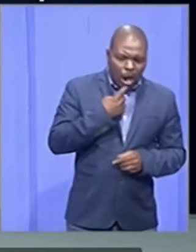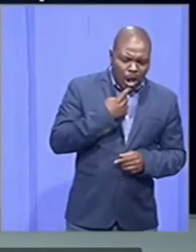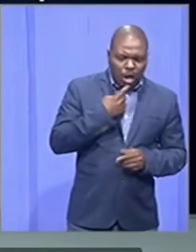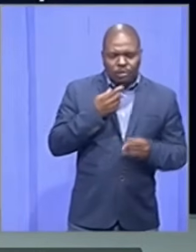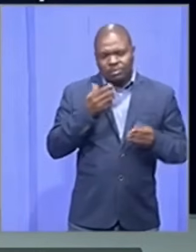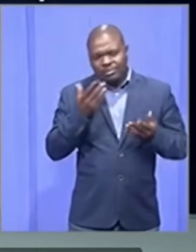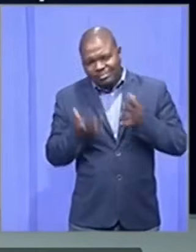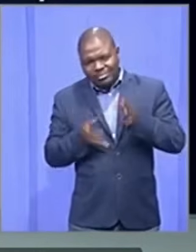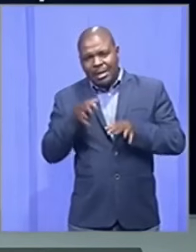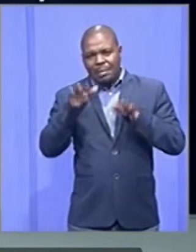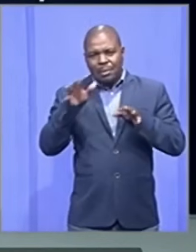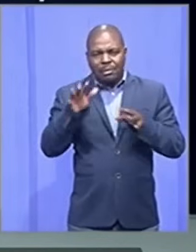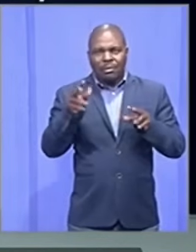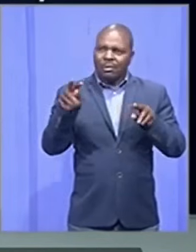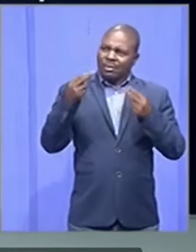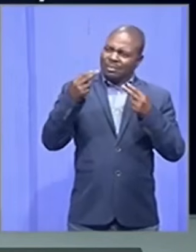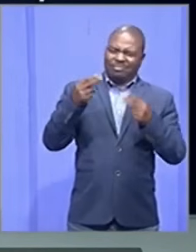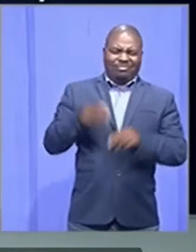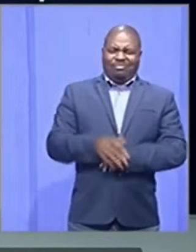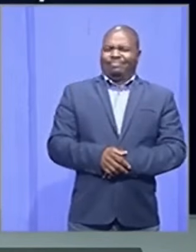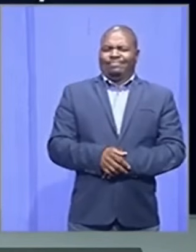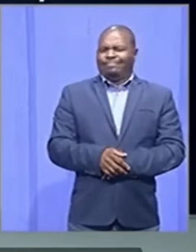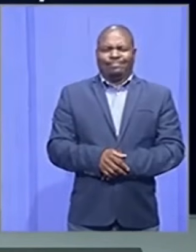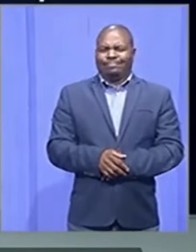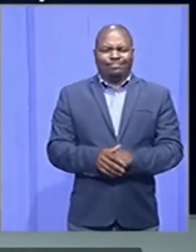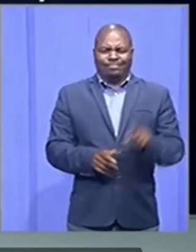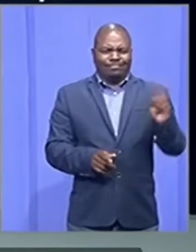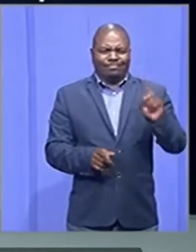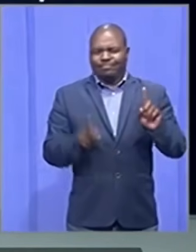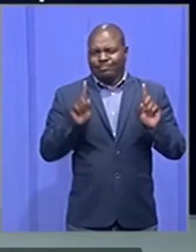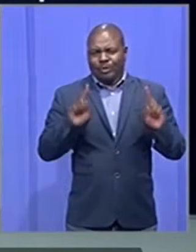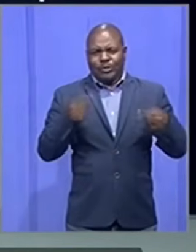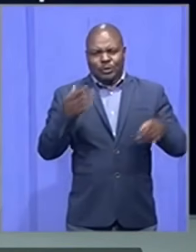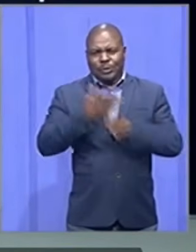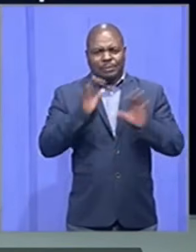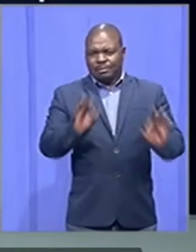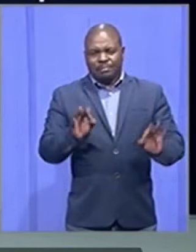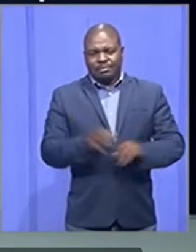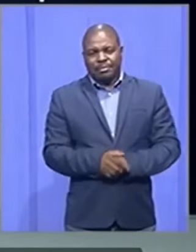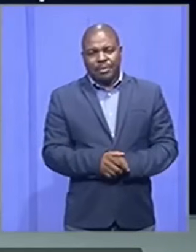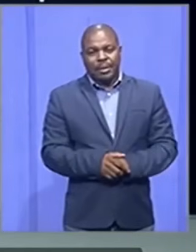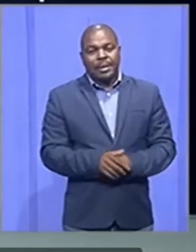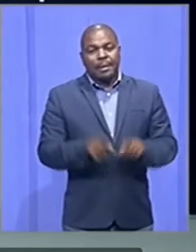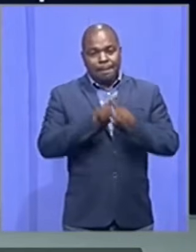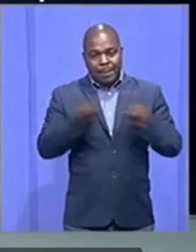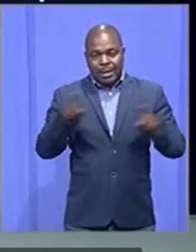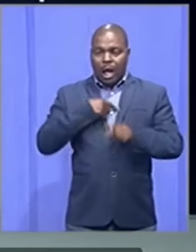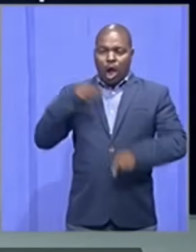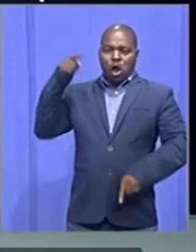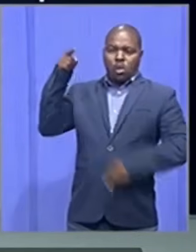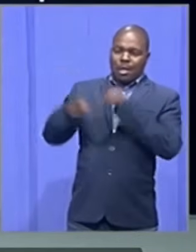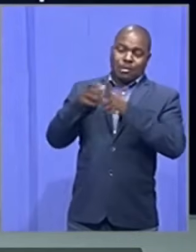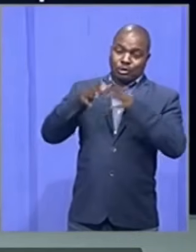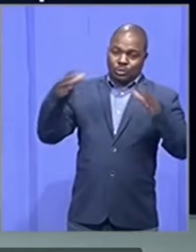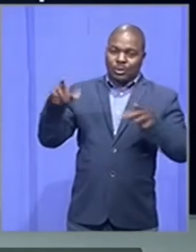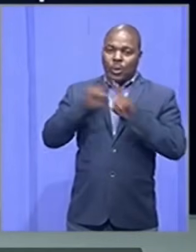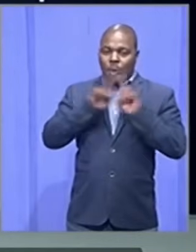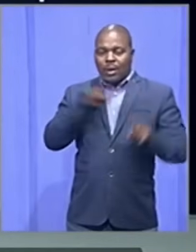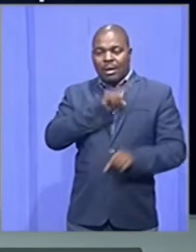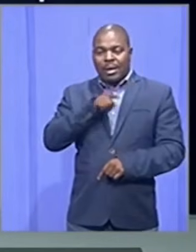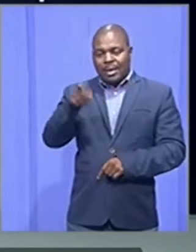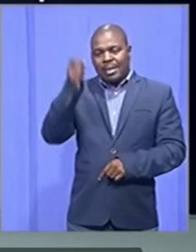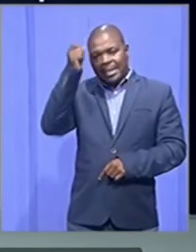le mane batho bana le o file ka o ke se kgone ho etsa mosebetsi o itseng empa re sa ba blame haholo empa fela ile hona o se utlwisise